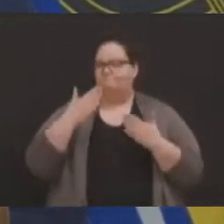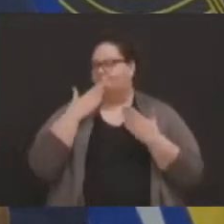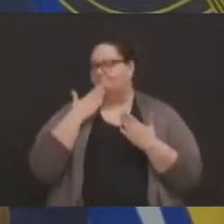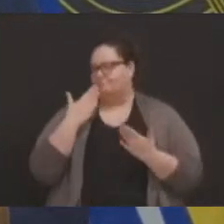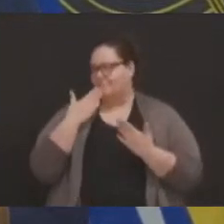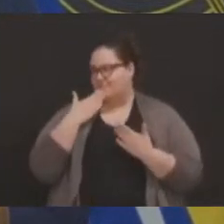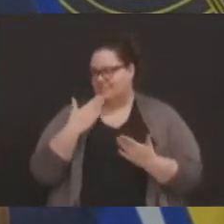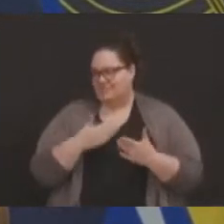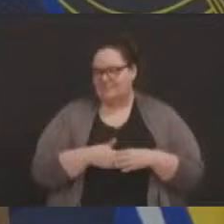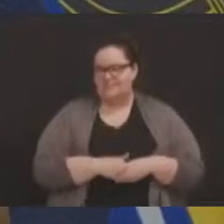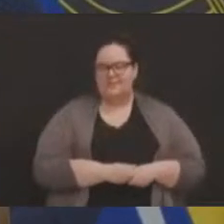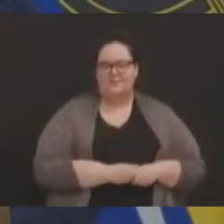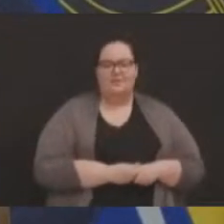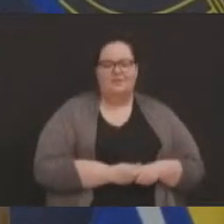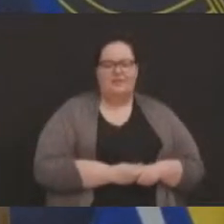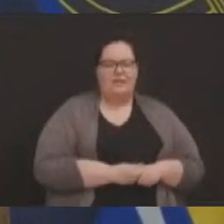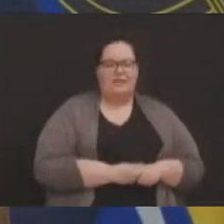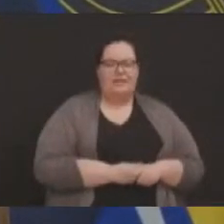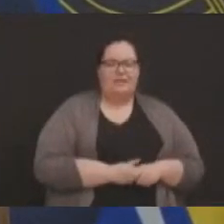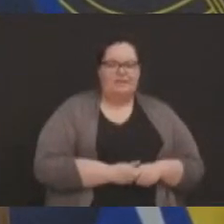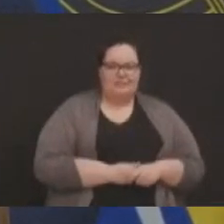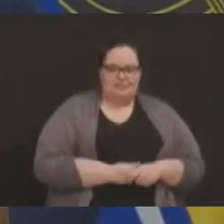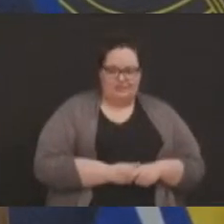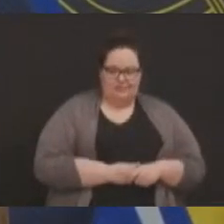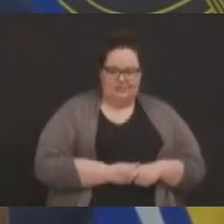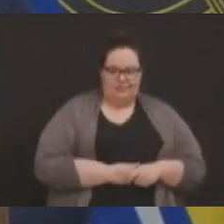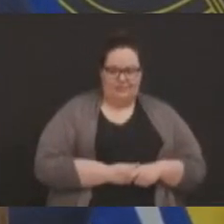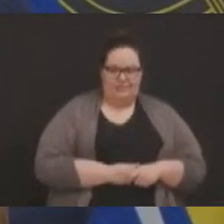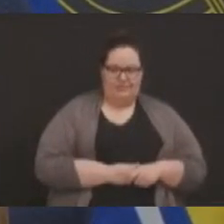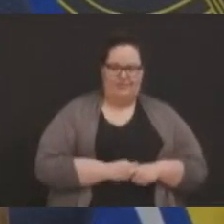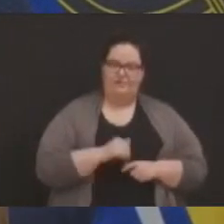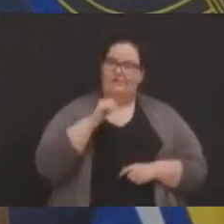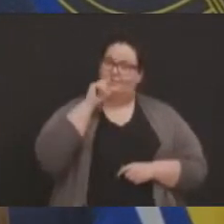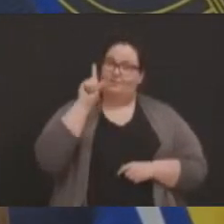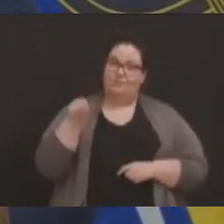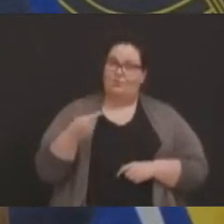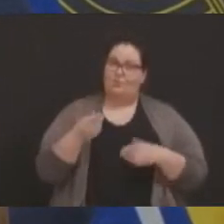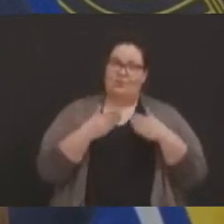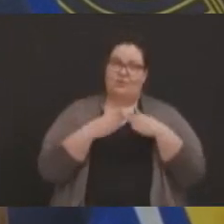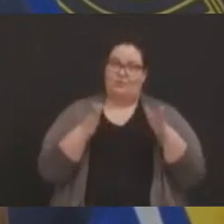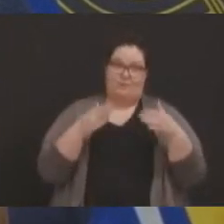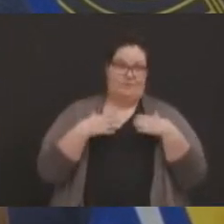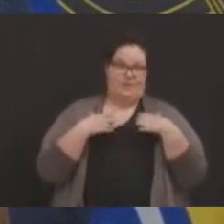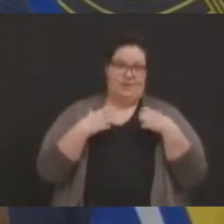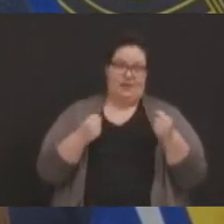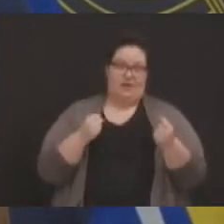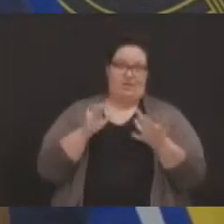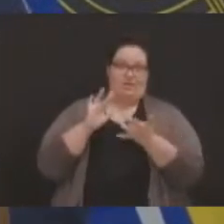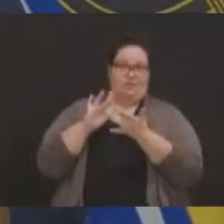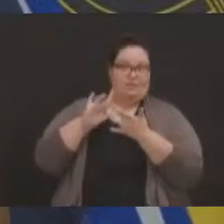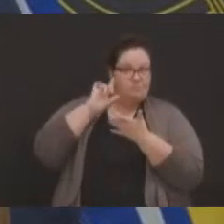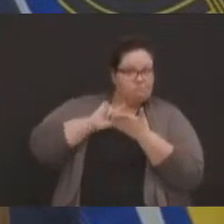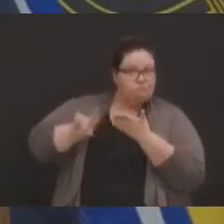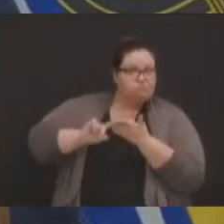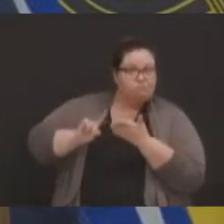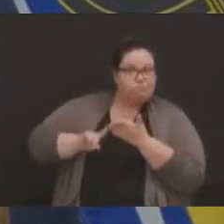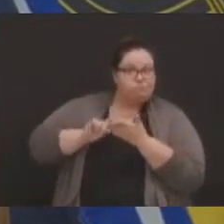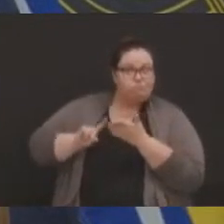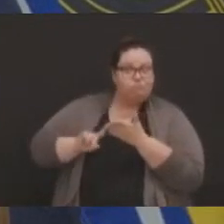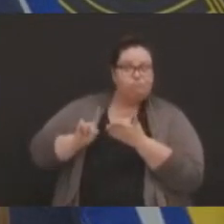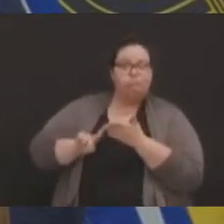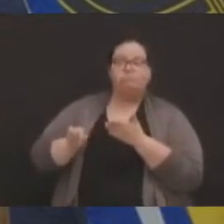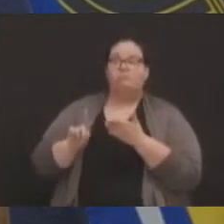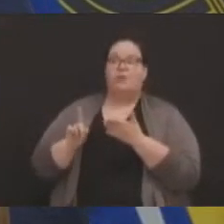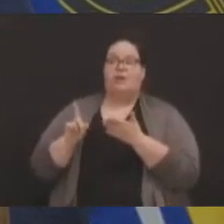and all of everyone there working diligently and hard, so is Dr. Russell, Dr. Heidi Liston,